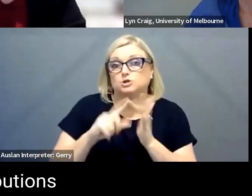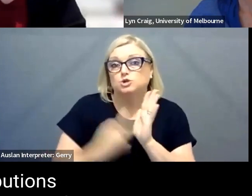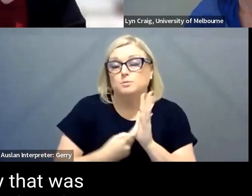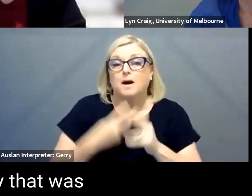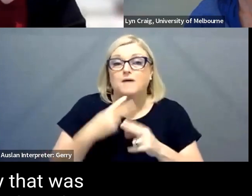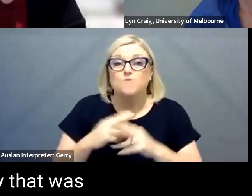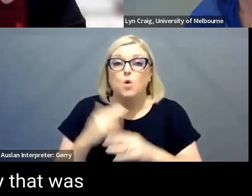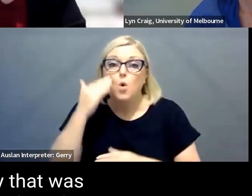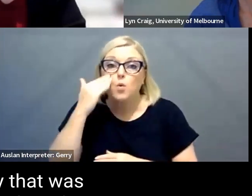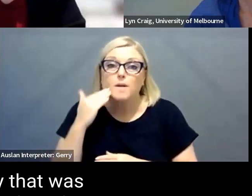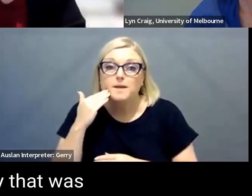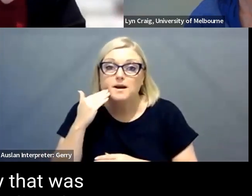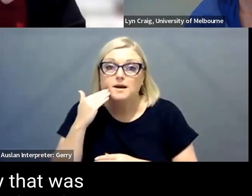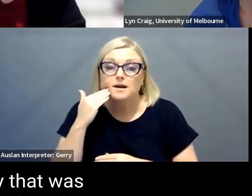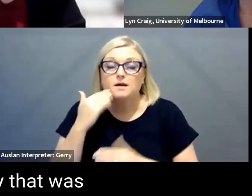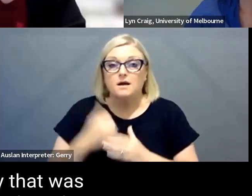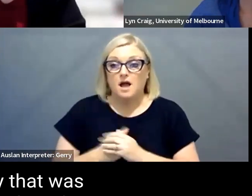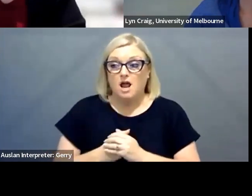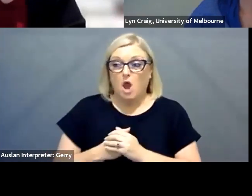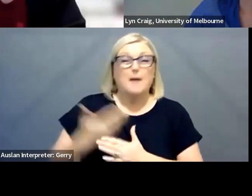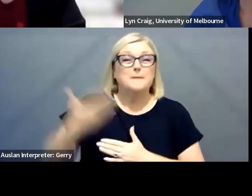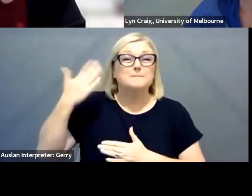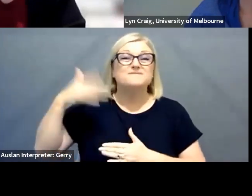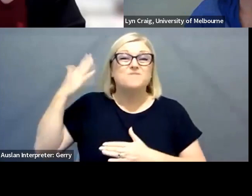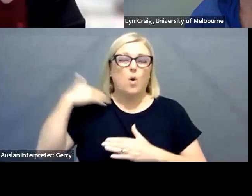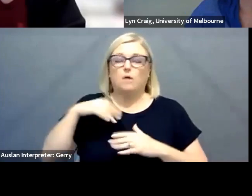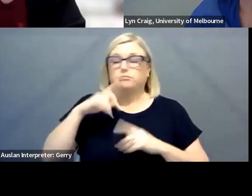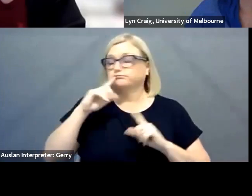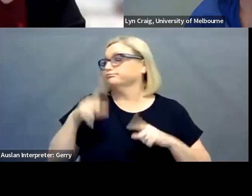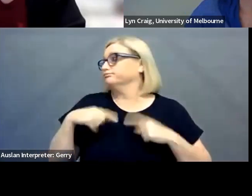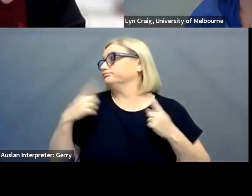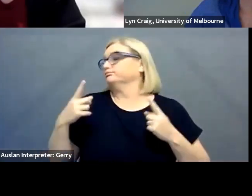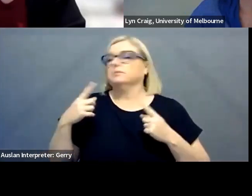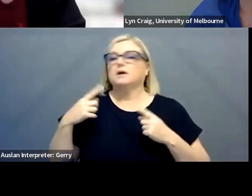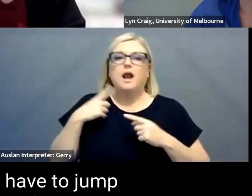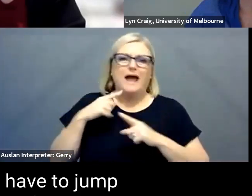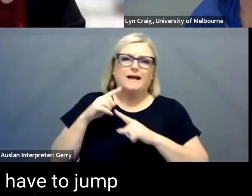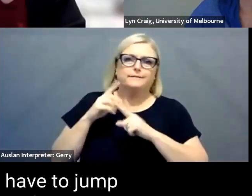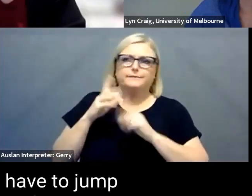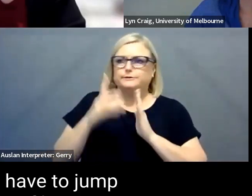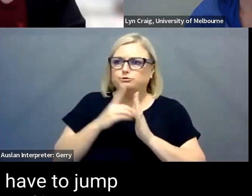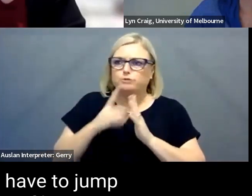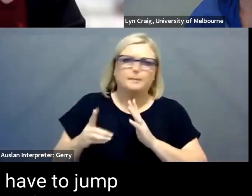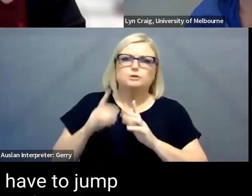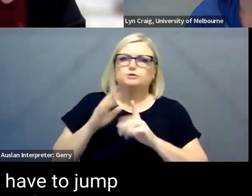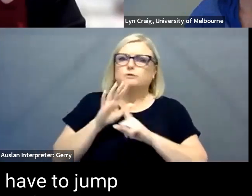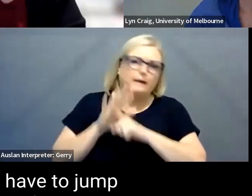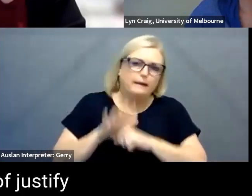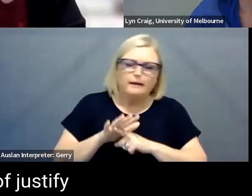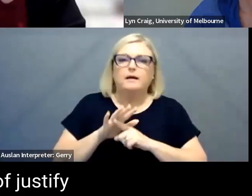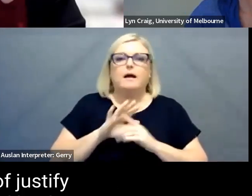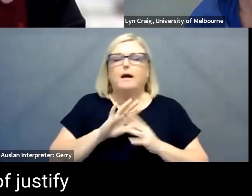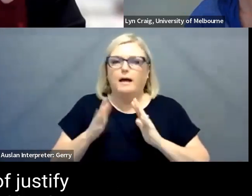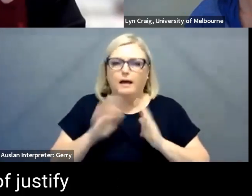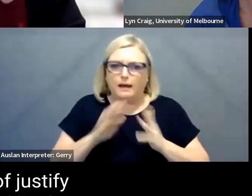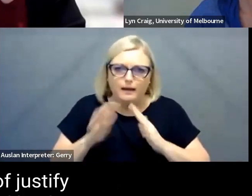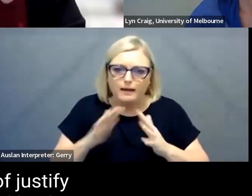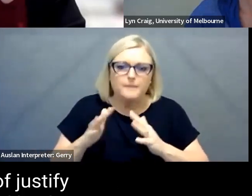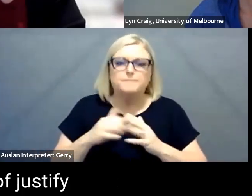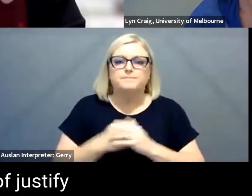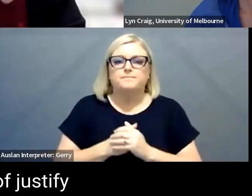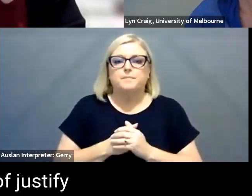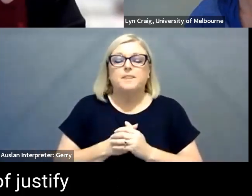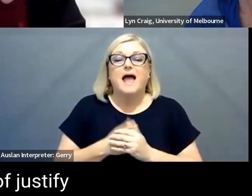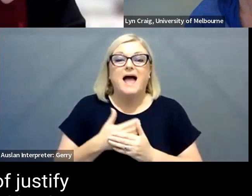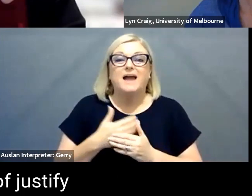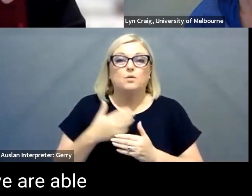workers. Previously, that was very difficult to do and seen as discriminatory. And we would have to jump through a lot of hoops to kind of